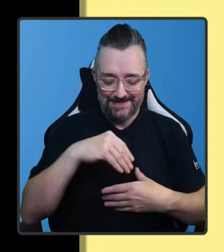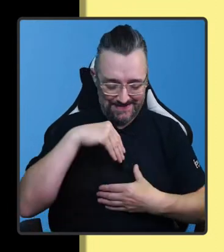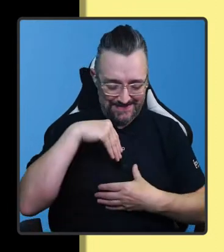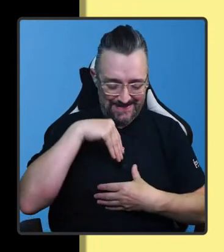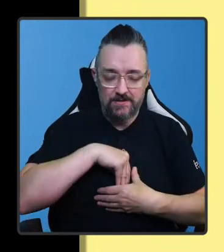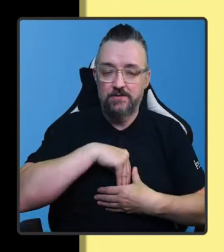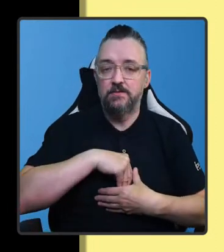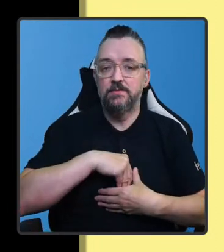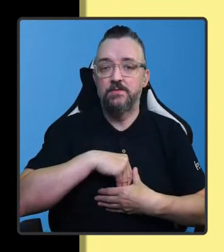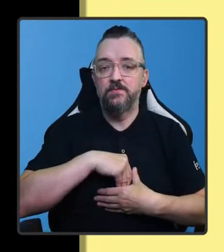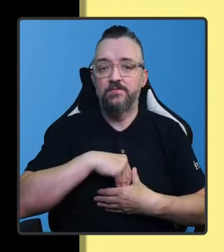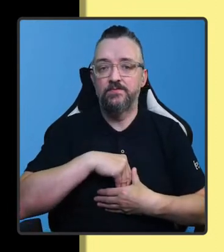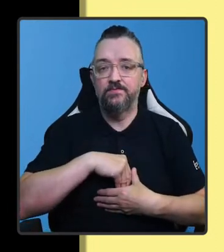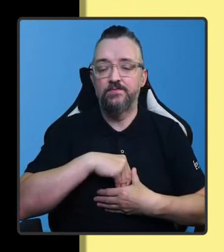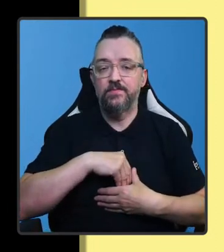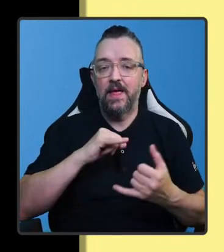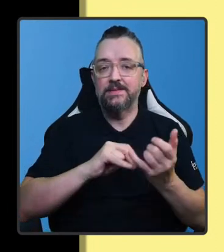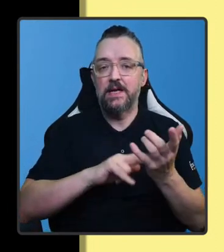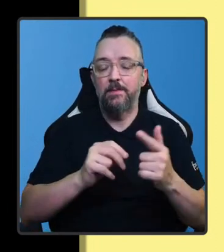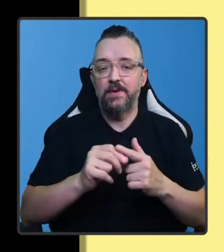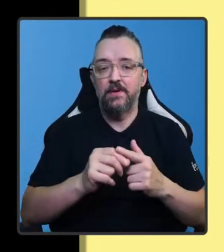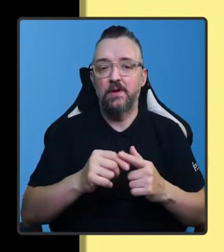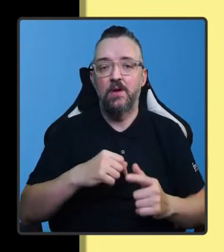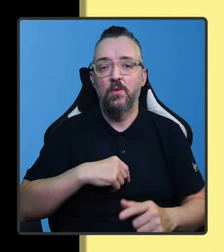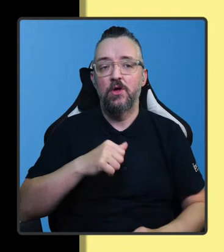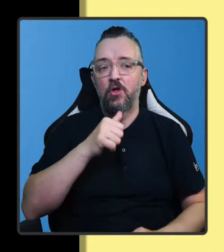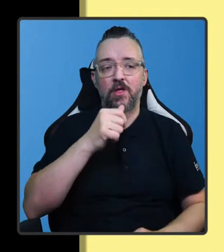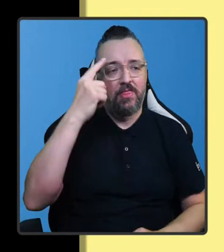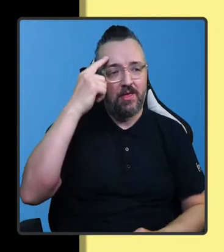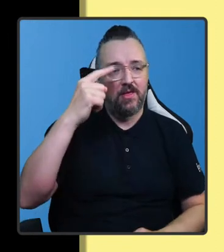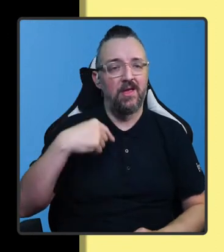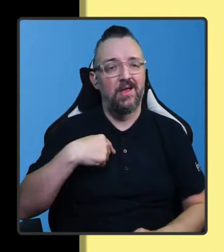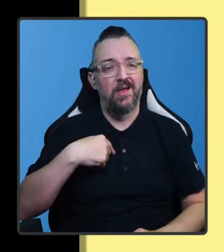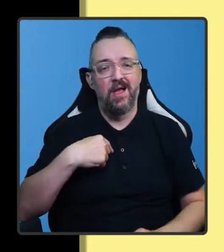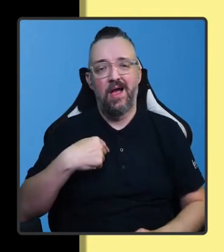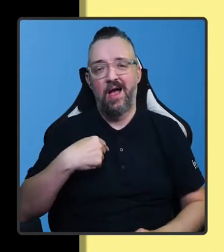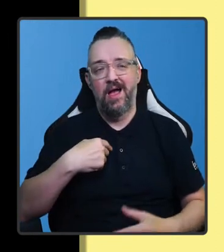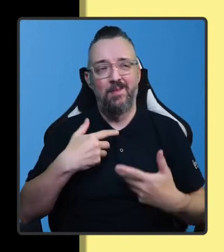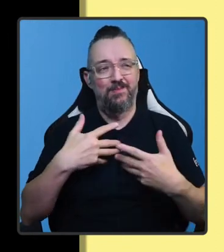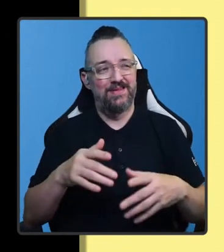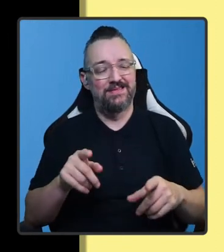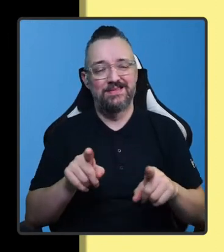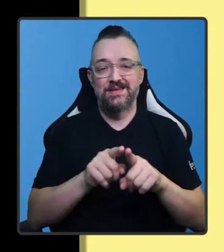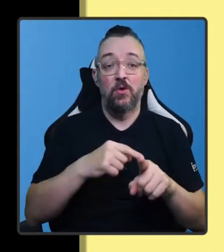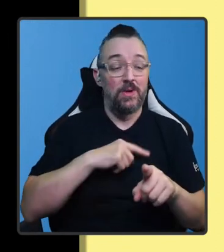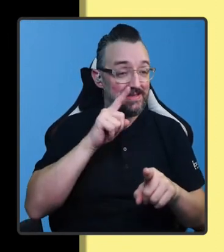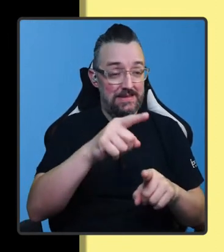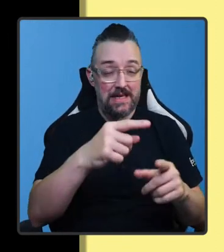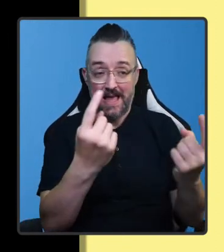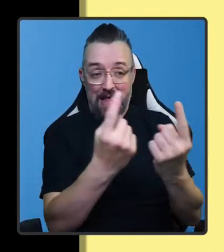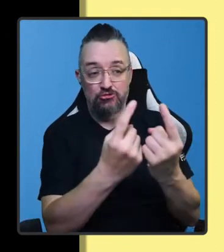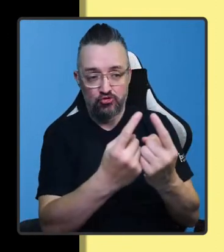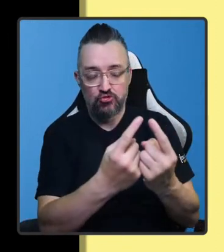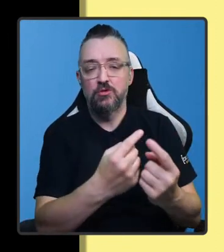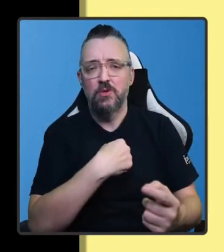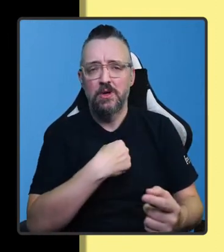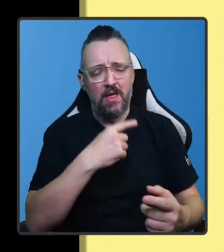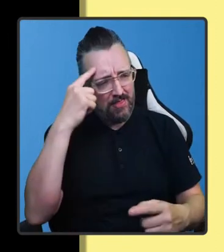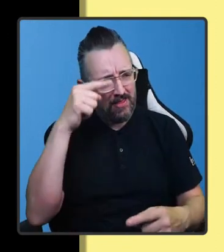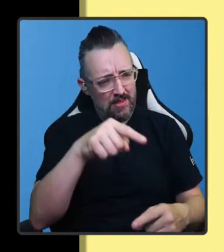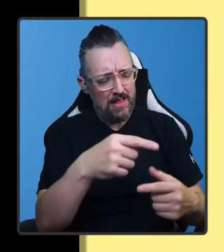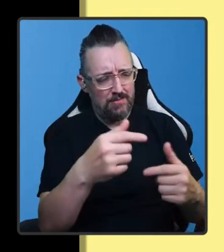don't accept the I-been mentality of so many of our opponents. When we see an issue that needs attention, we'll look for ways to address